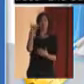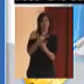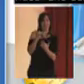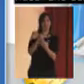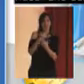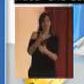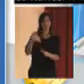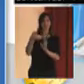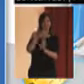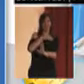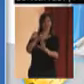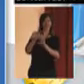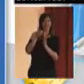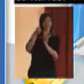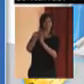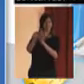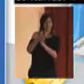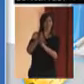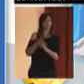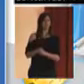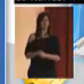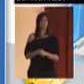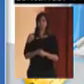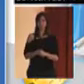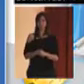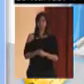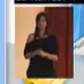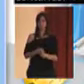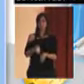with audience than without audience, so let's just not bother with my computer.